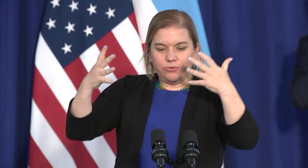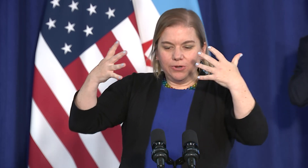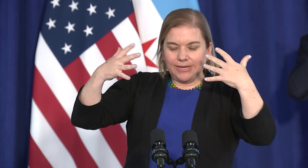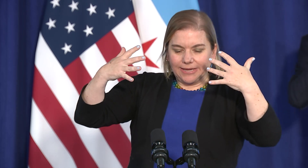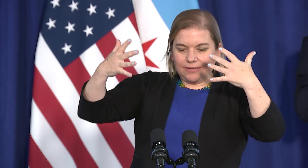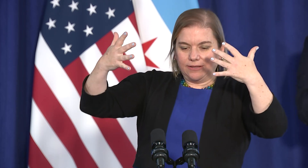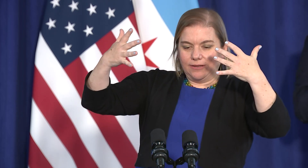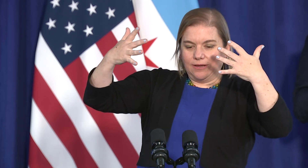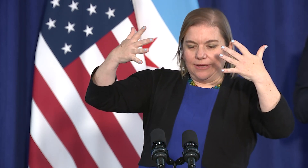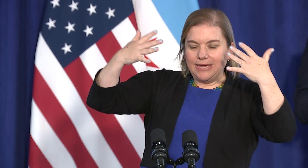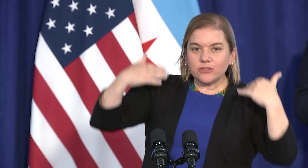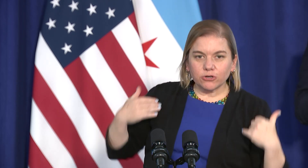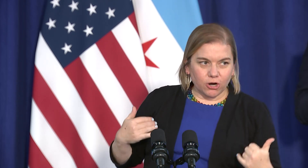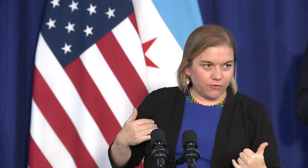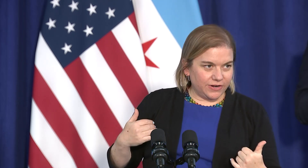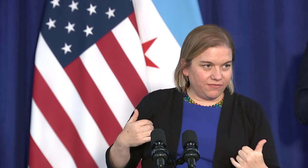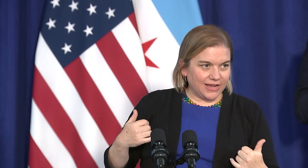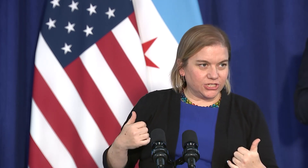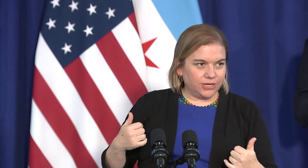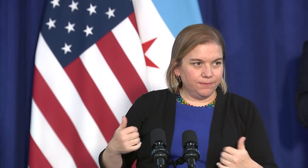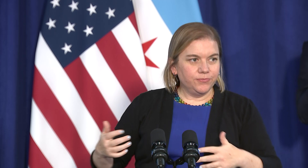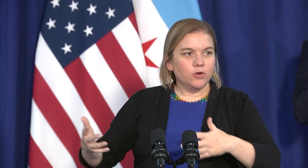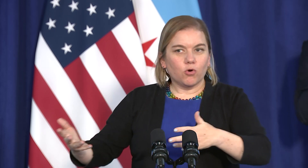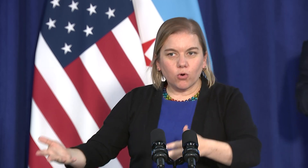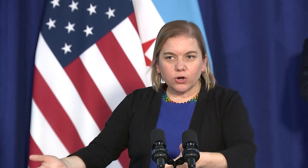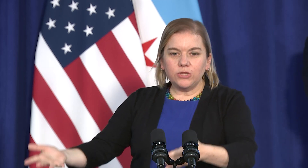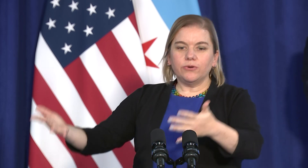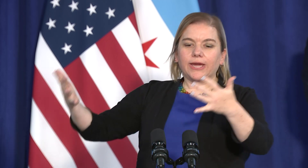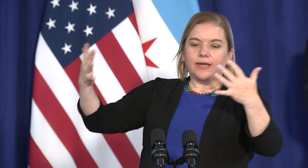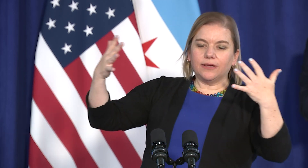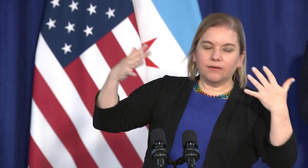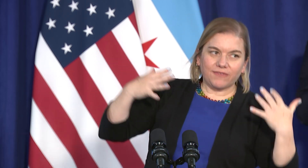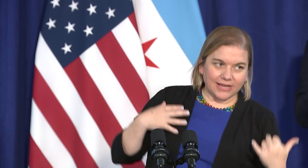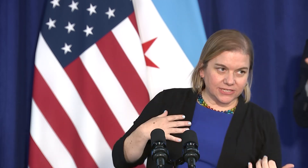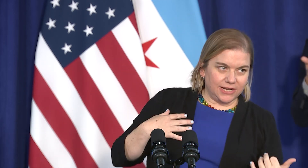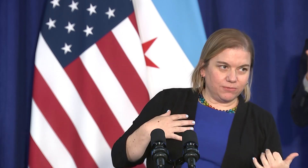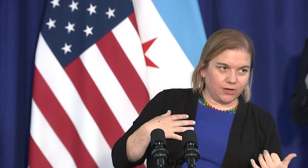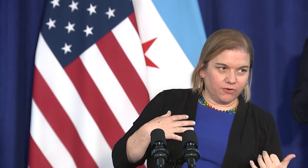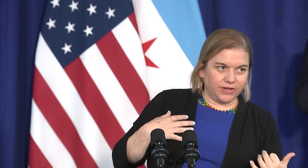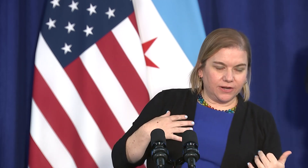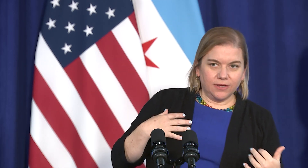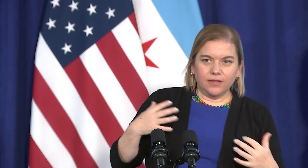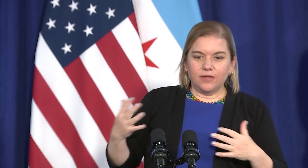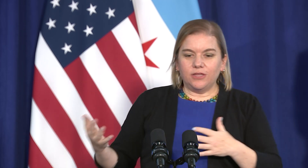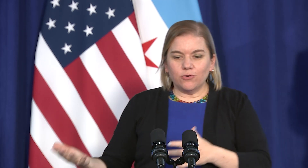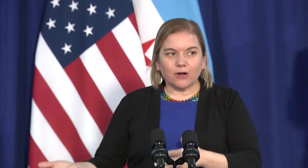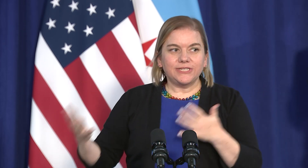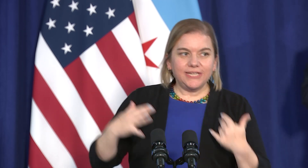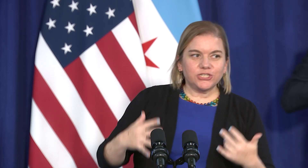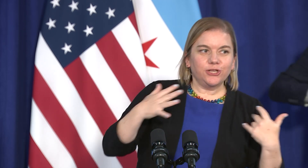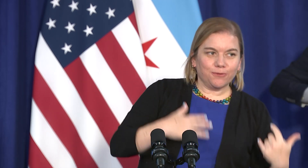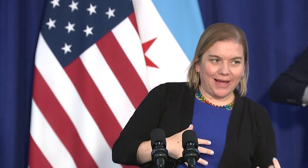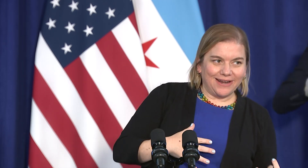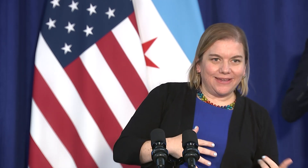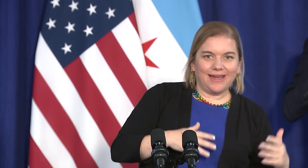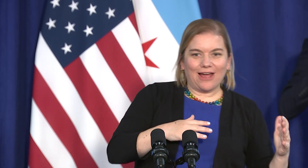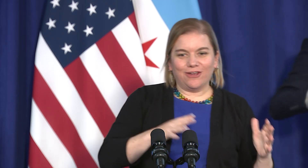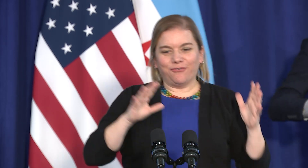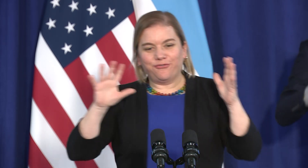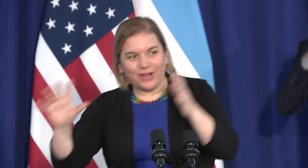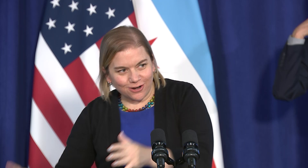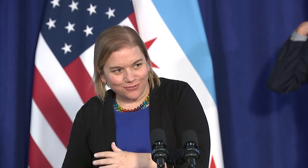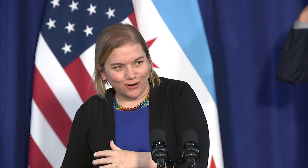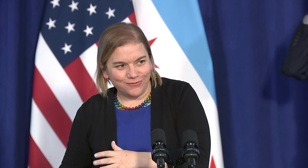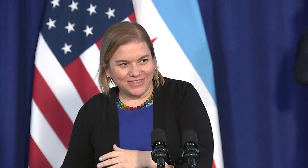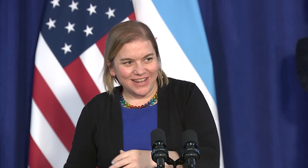when you get either COVID infection or you get vaccinated with COVID, you are teaching your body how